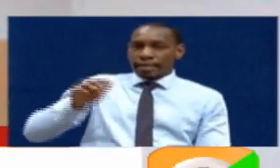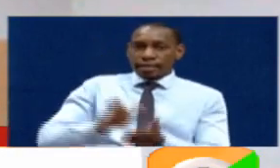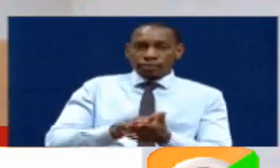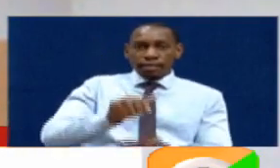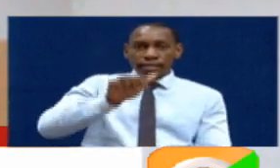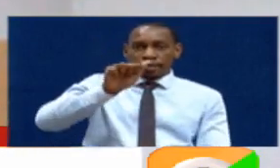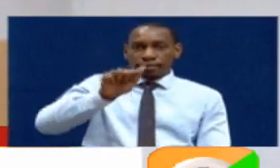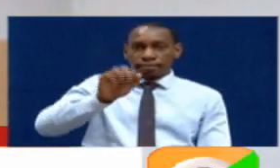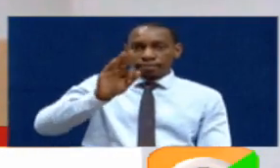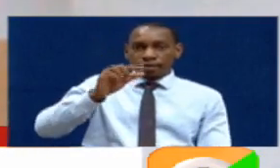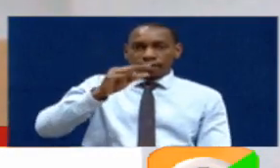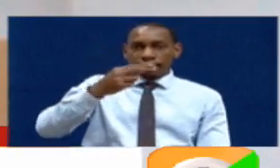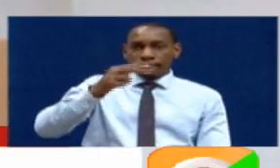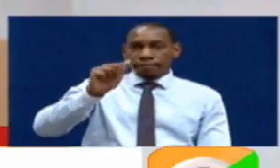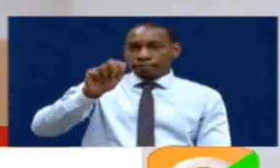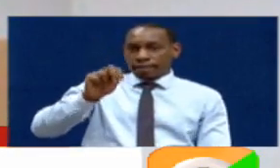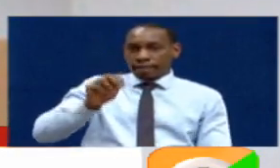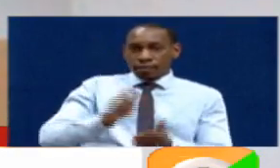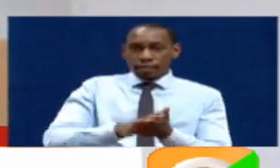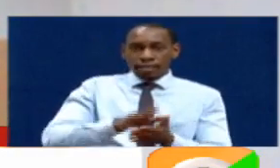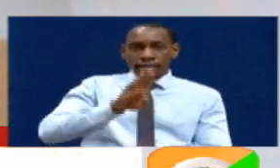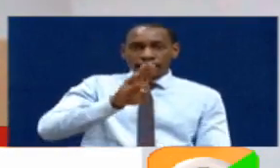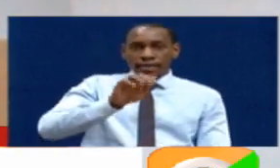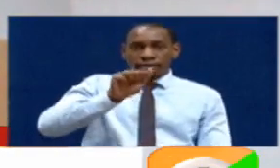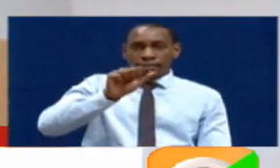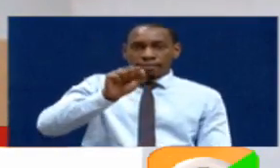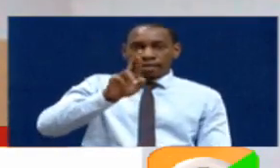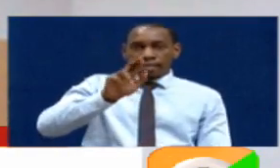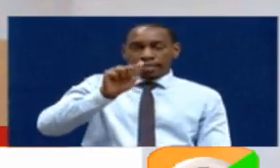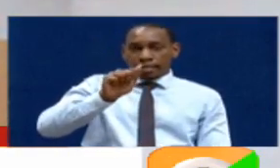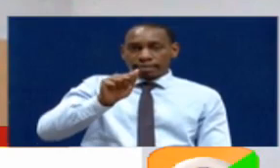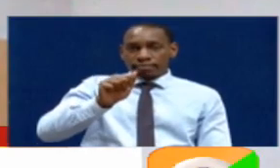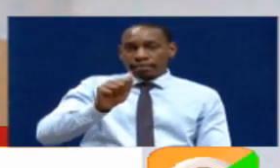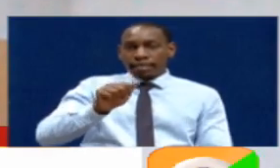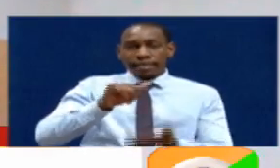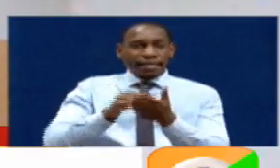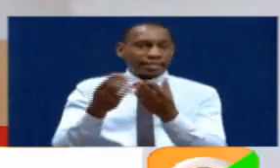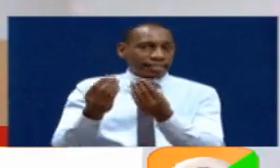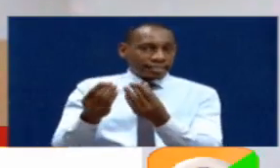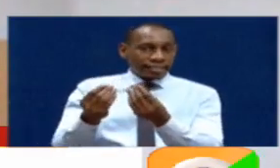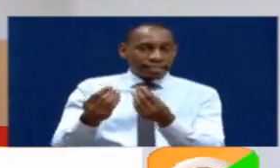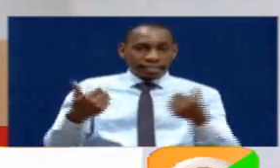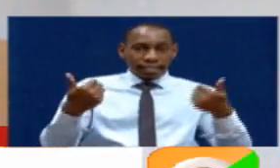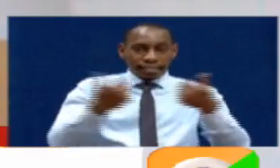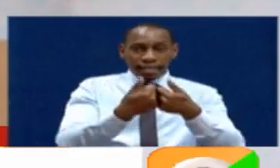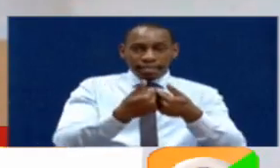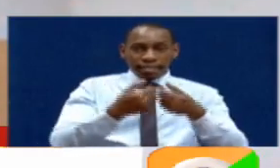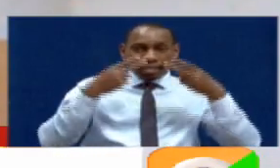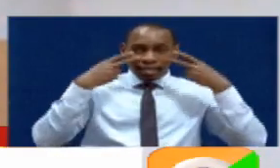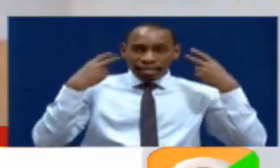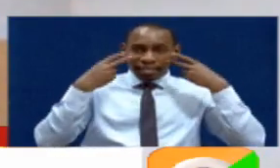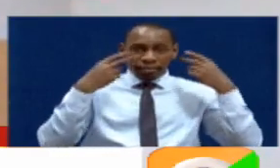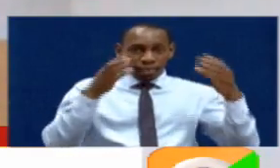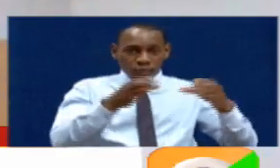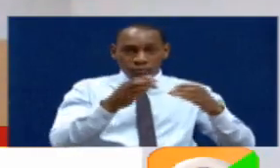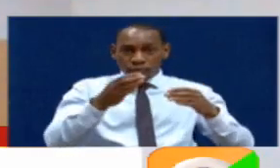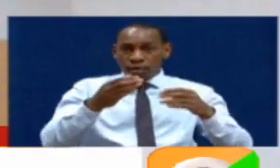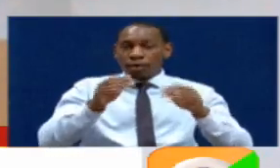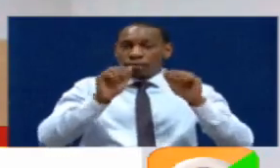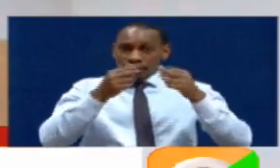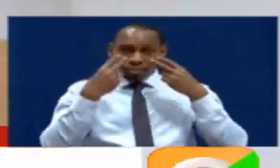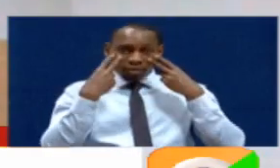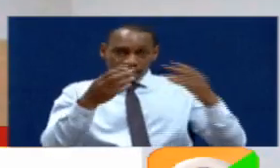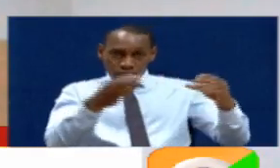know, Basra and now Helmand province, it was so easy to fight the Al-Qaeda and the Taliban because you could see